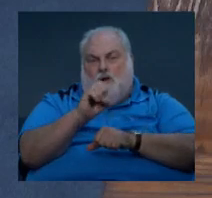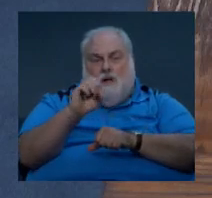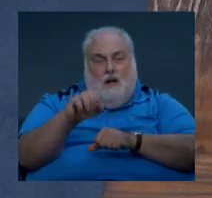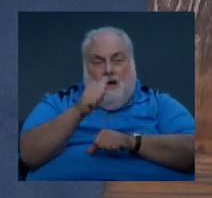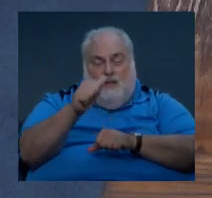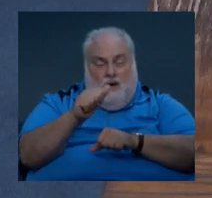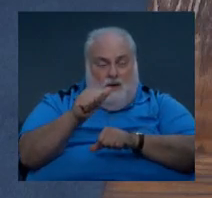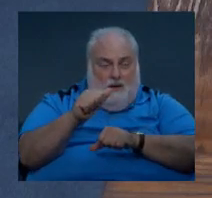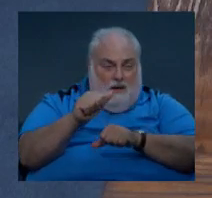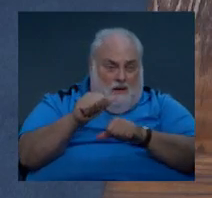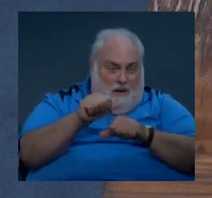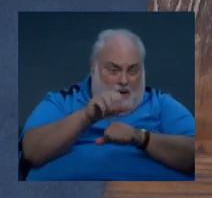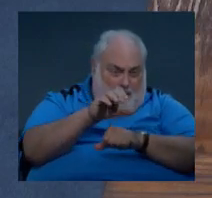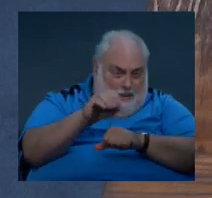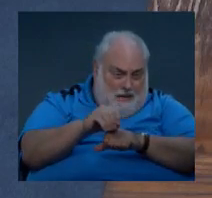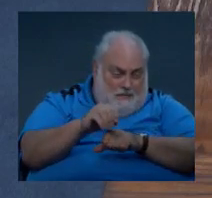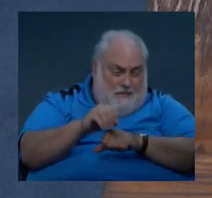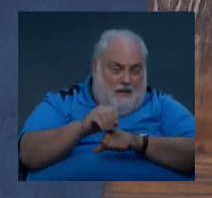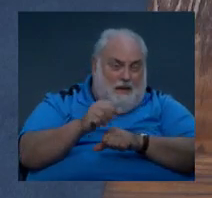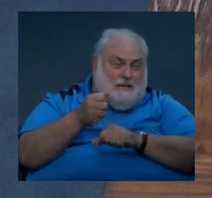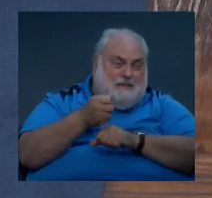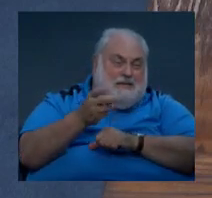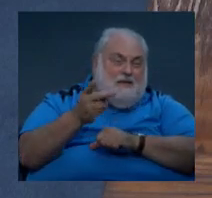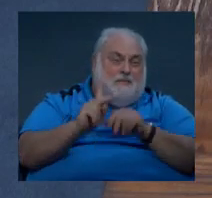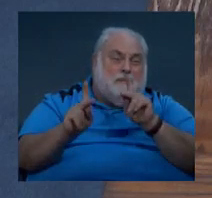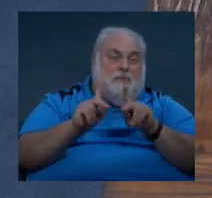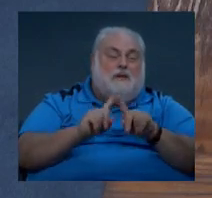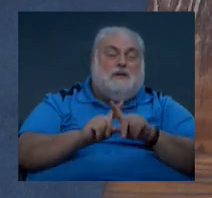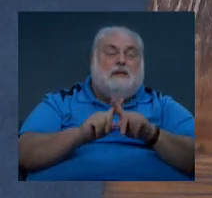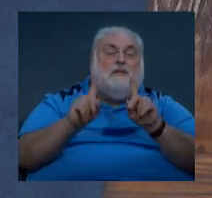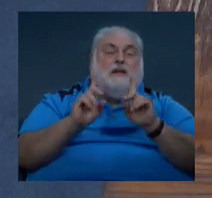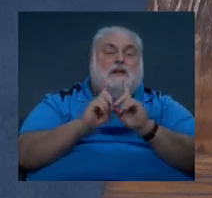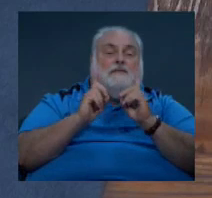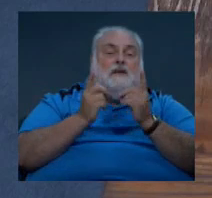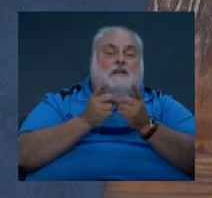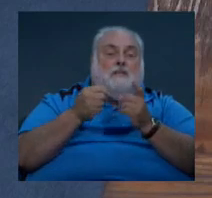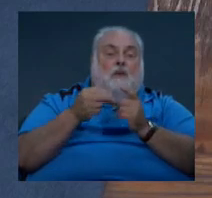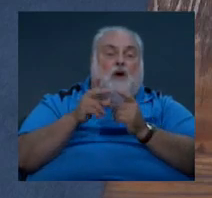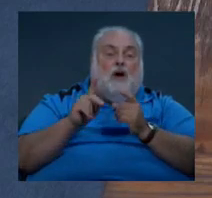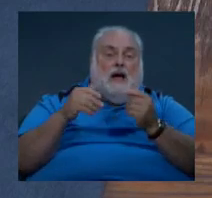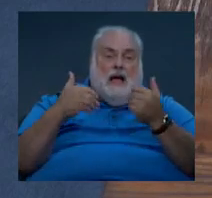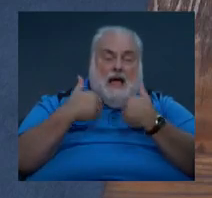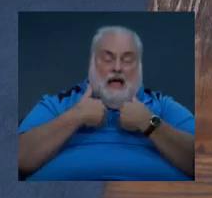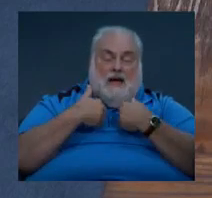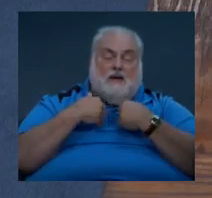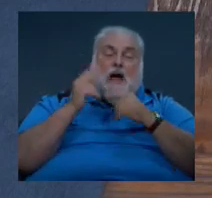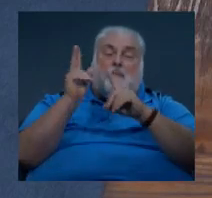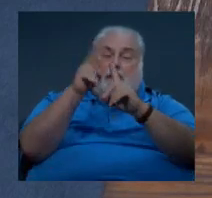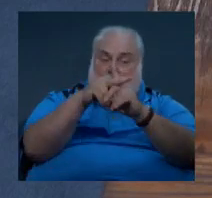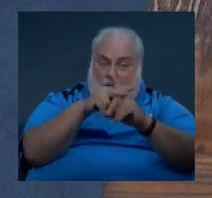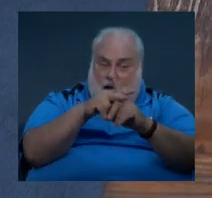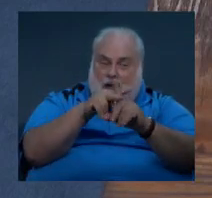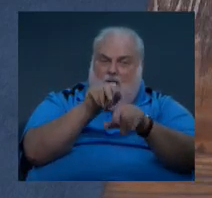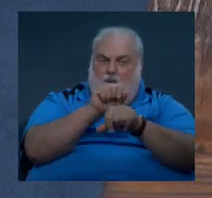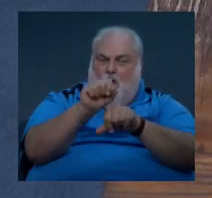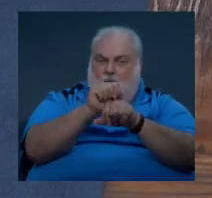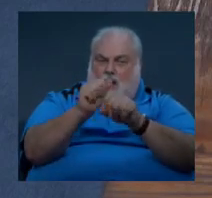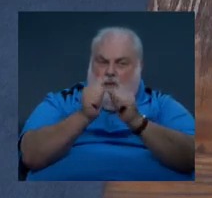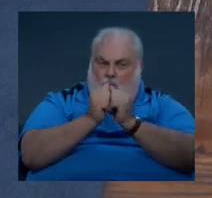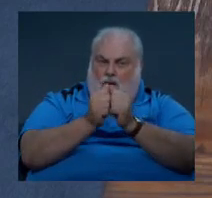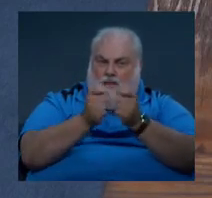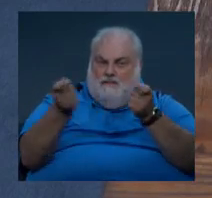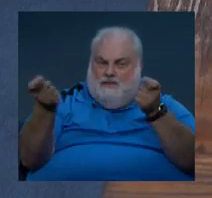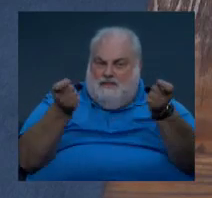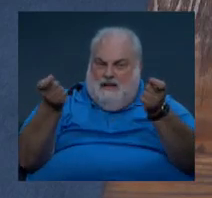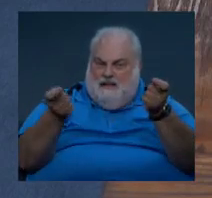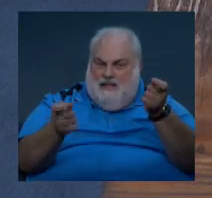We've also have multiple individuals from other divisions and parks that have actually applied, and we will be working and facilitating